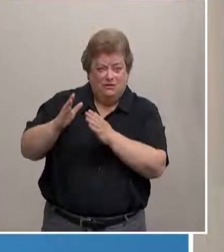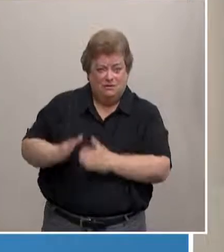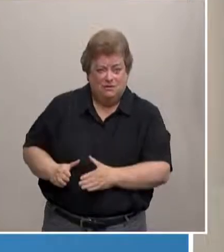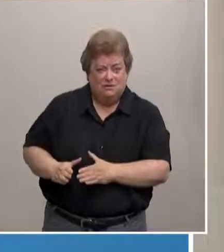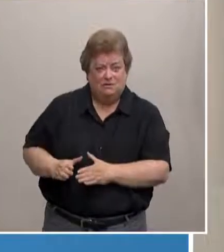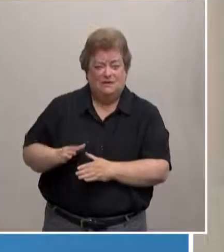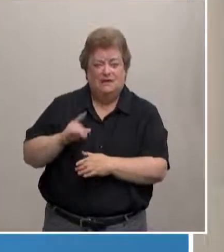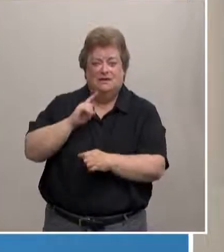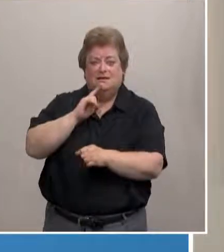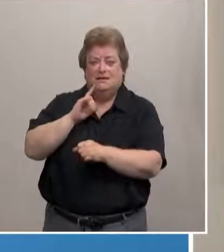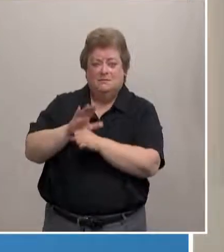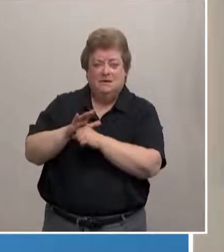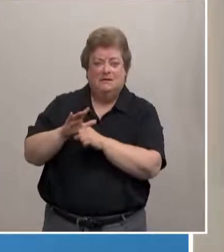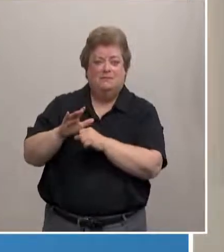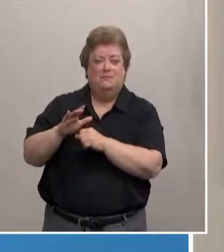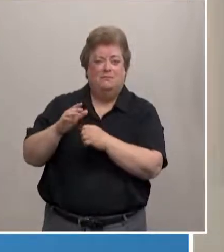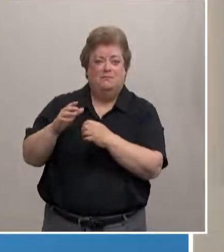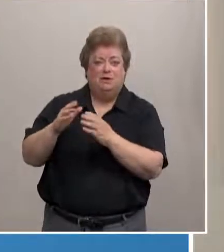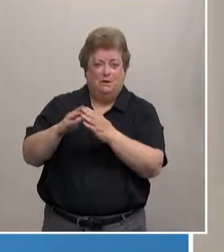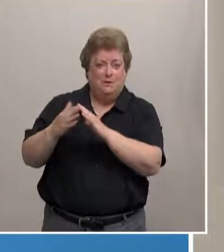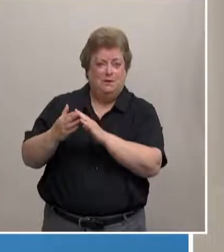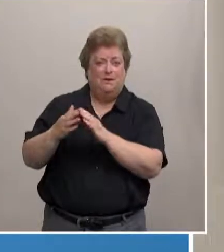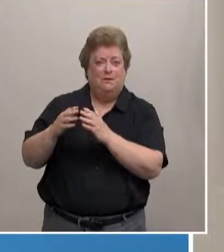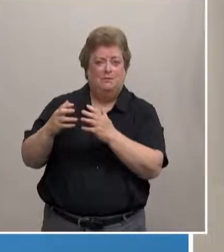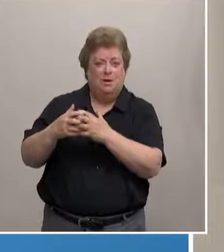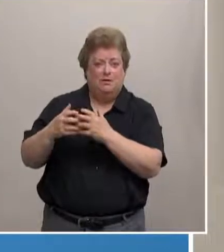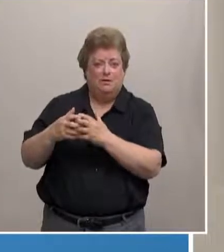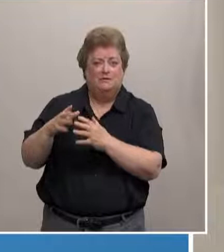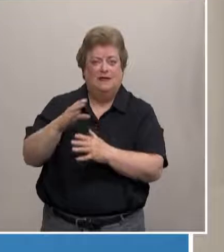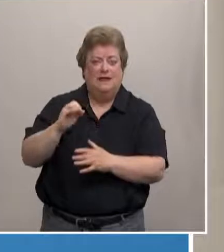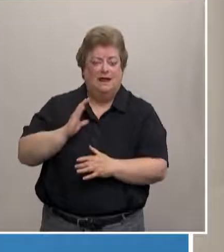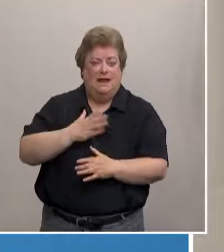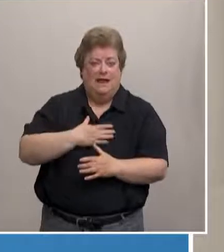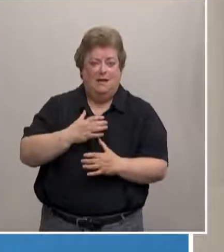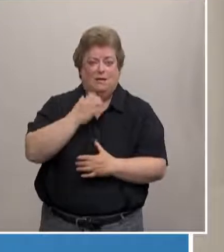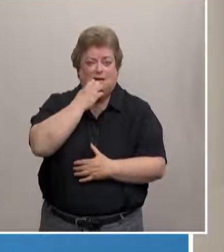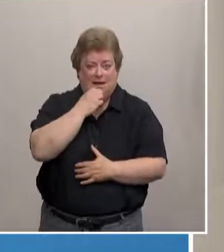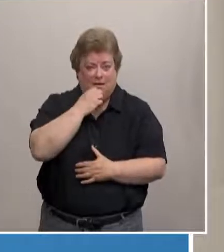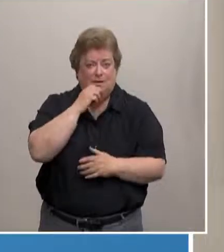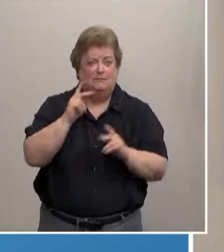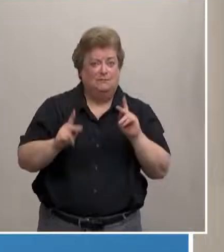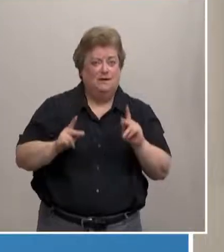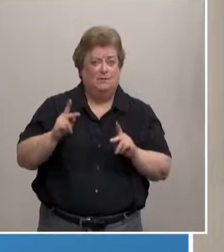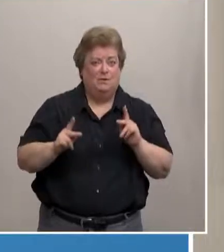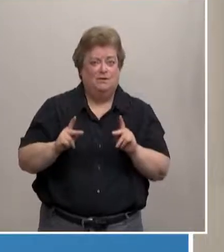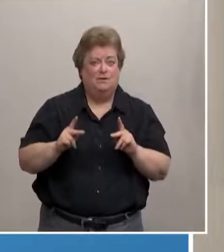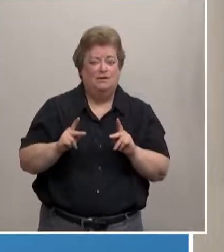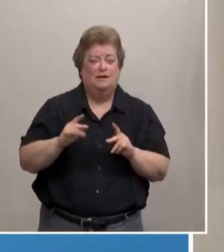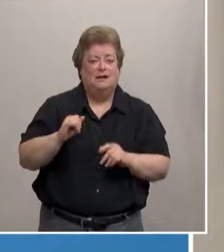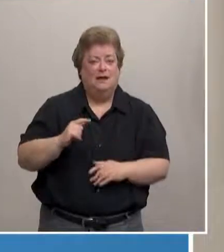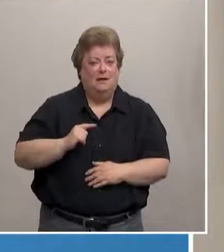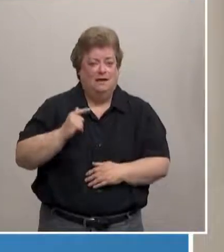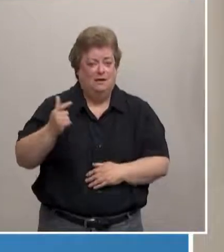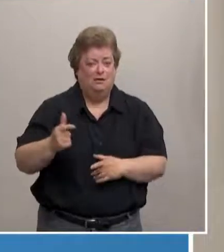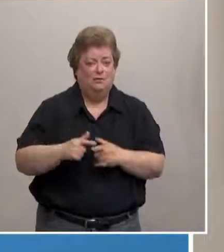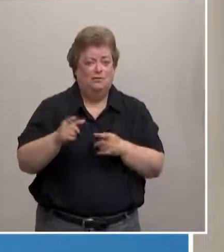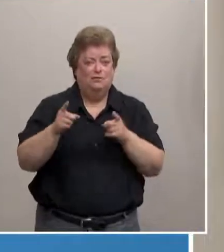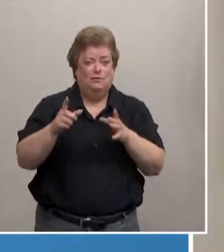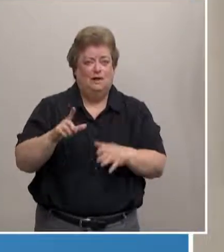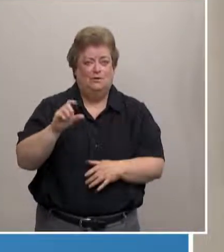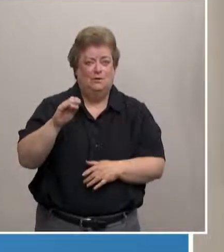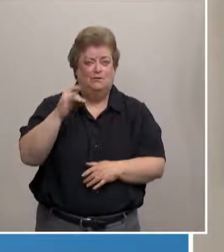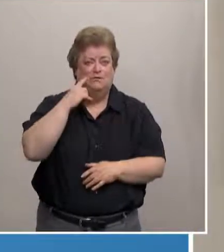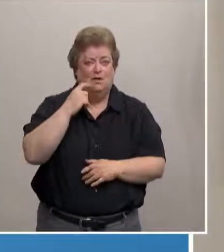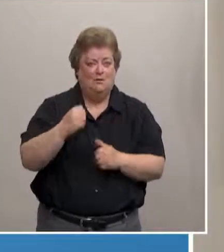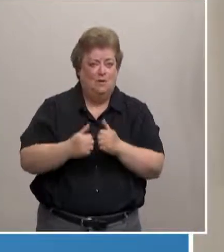our committed community partners, and of course, our caring residents. And with that, we'll now turn over the briefing to Director Lopez for the